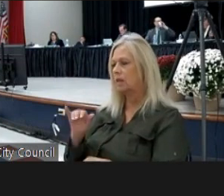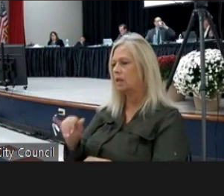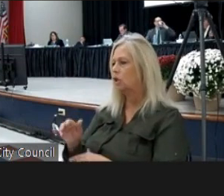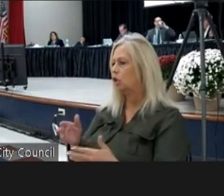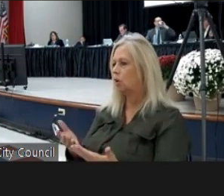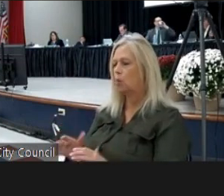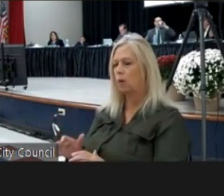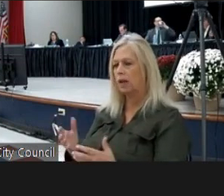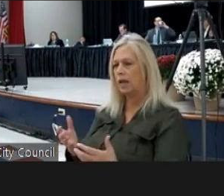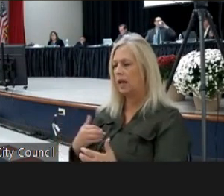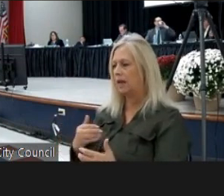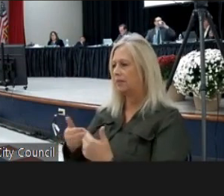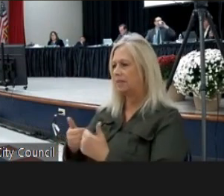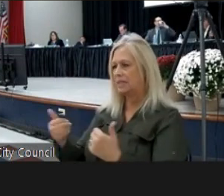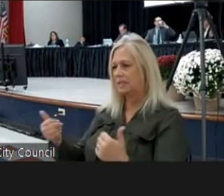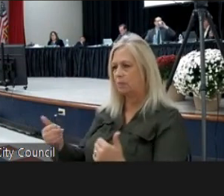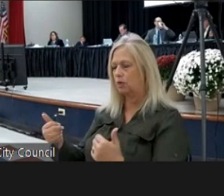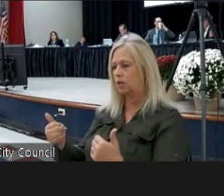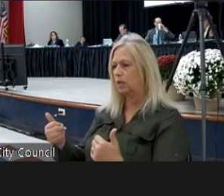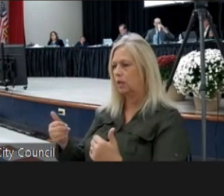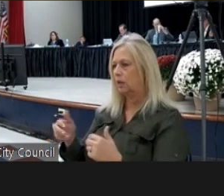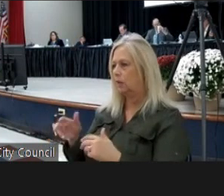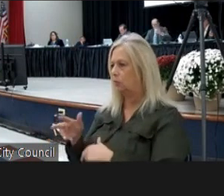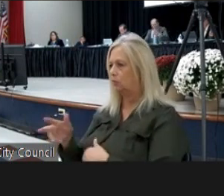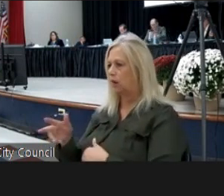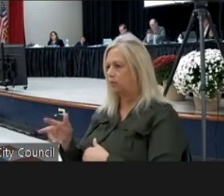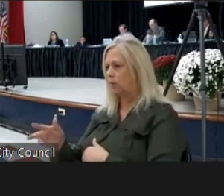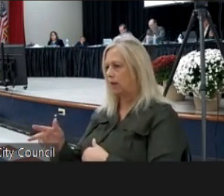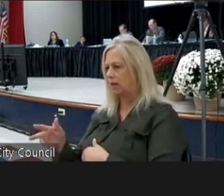have a separate driveway, again, to keep